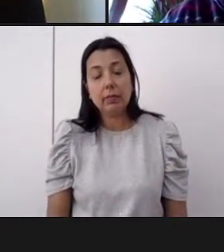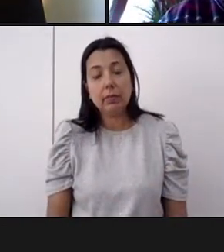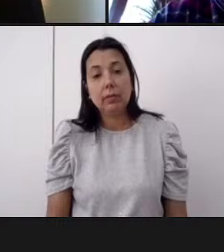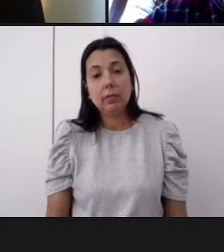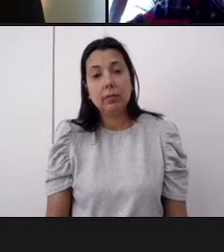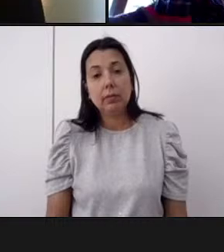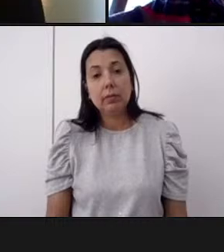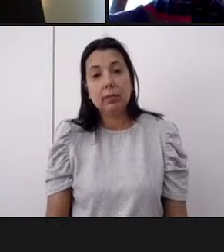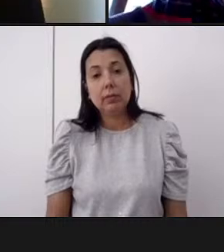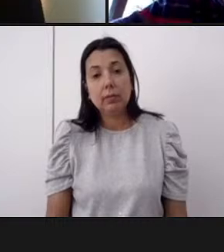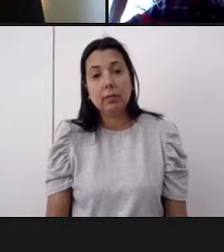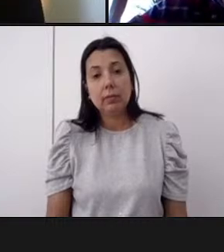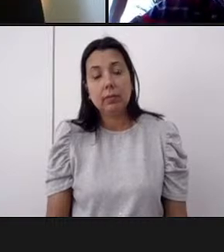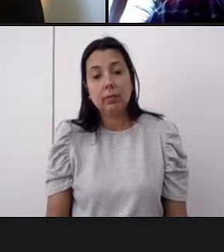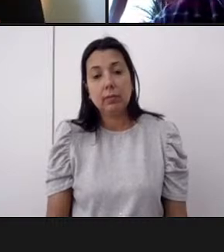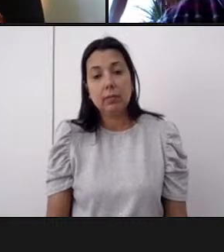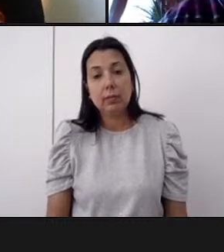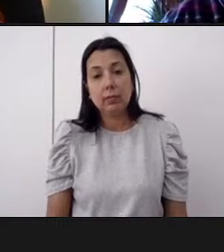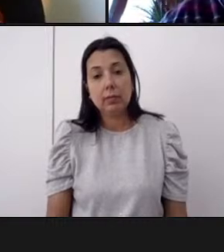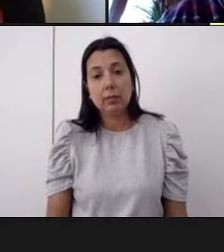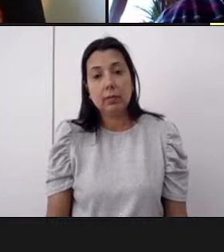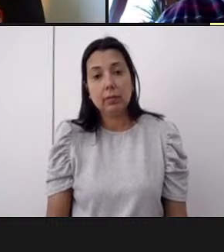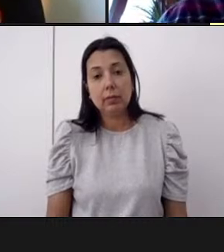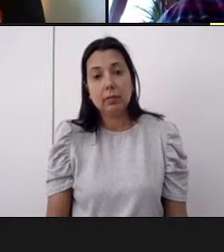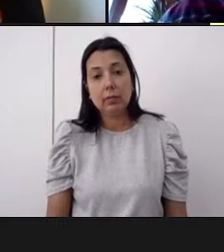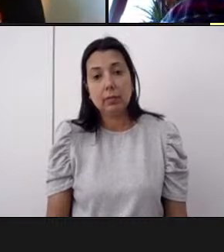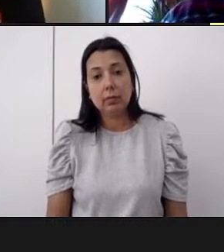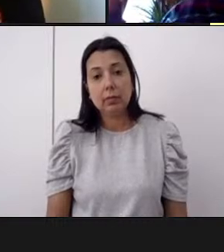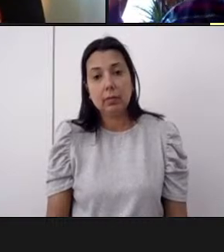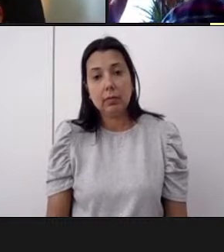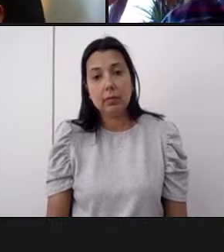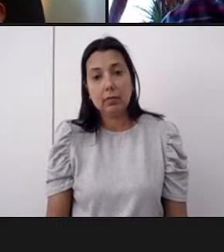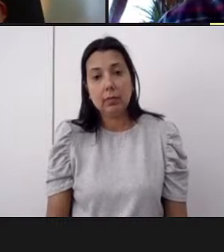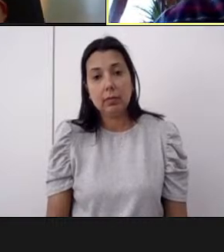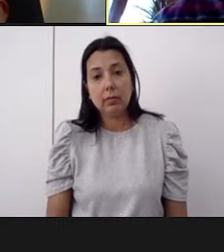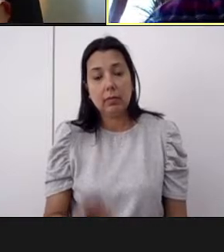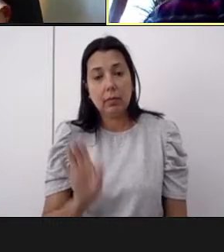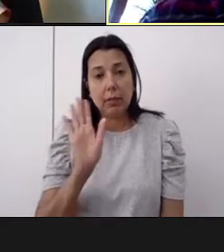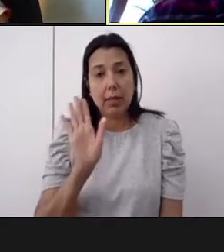past weeks. Thank you, everyone. Goodbye. Bye-bye.